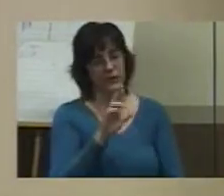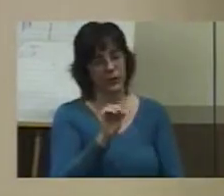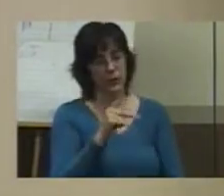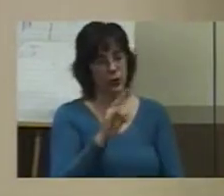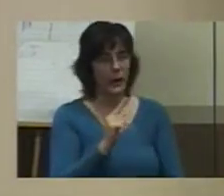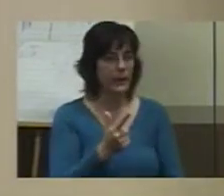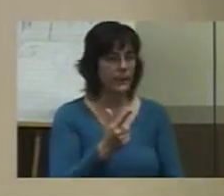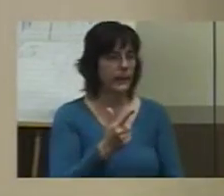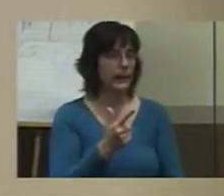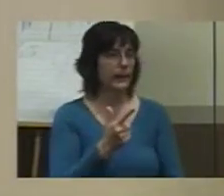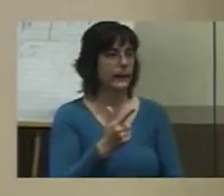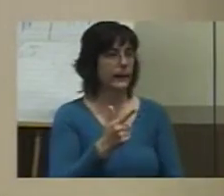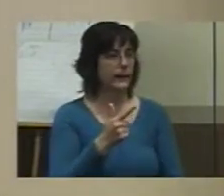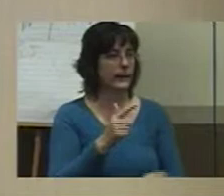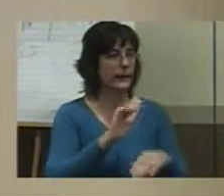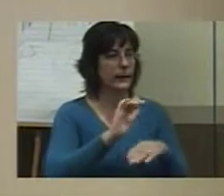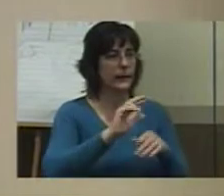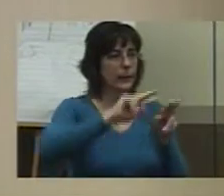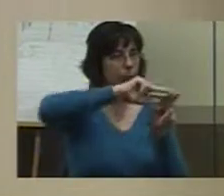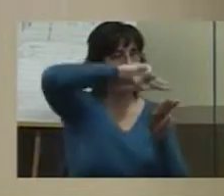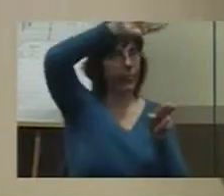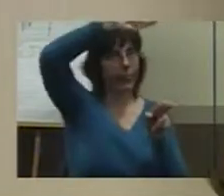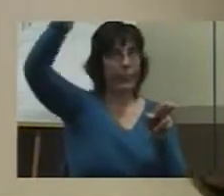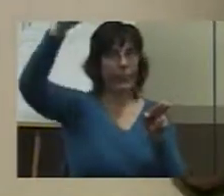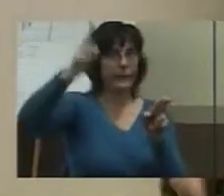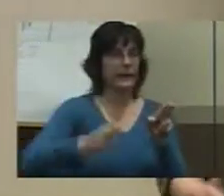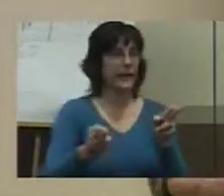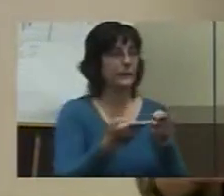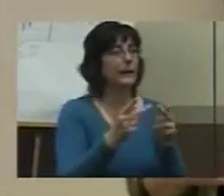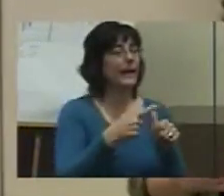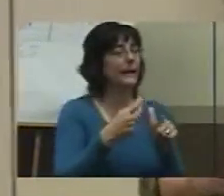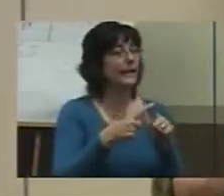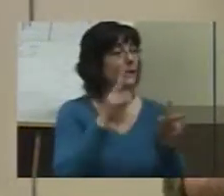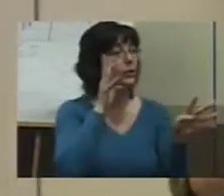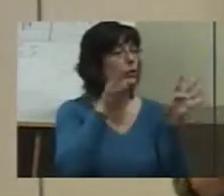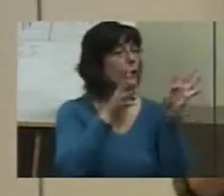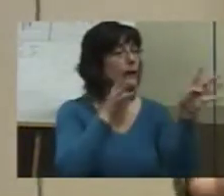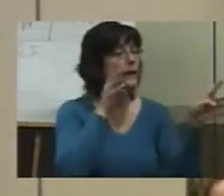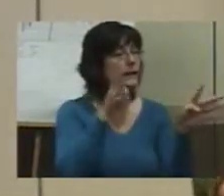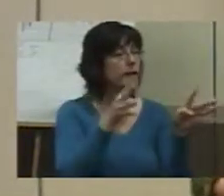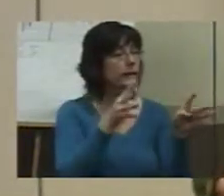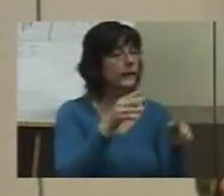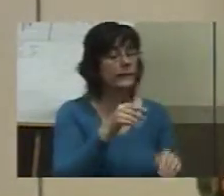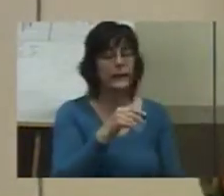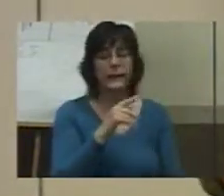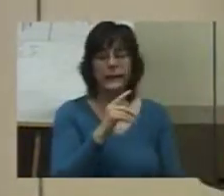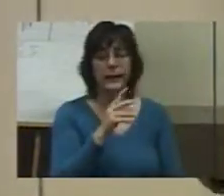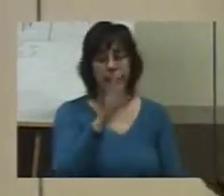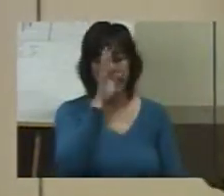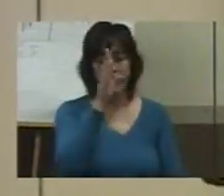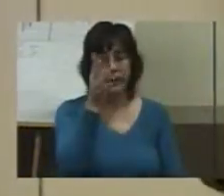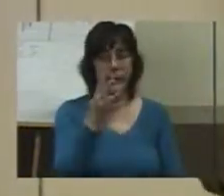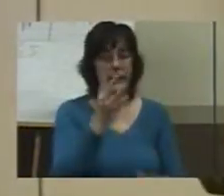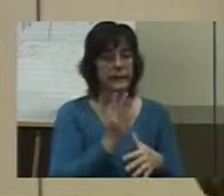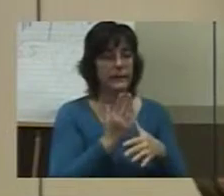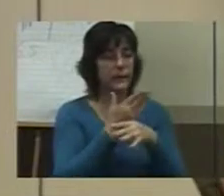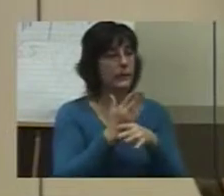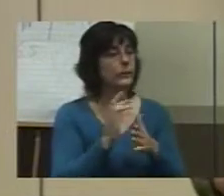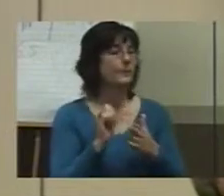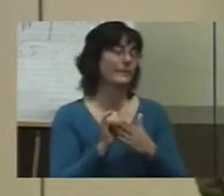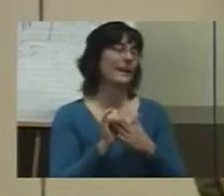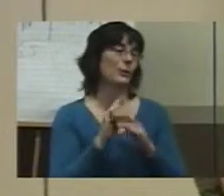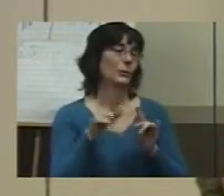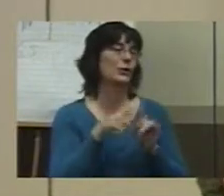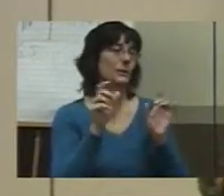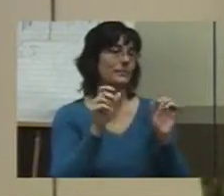putting the tape up part, and then the creativity and coming up with the interventions, that's where you actually just